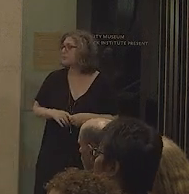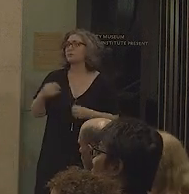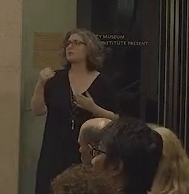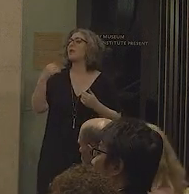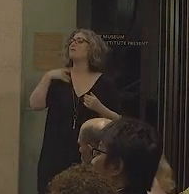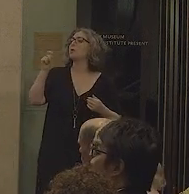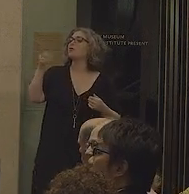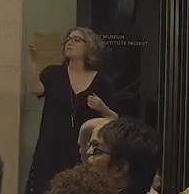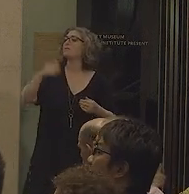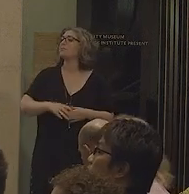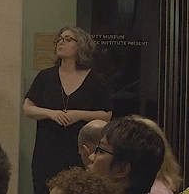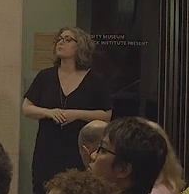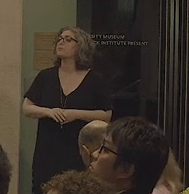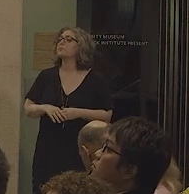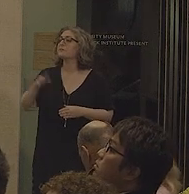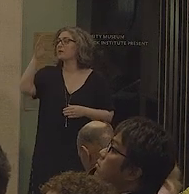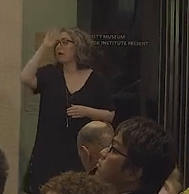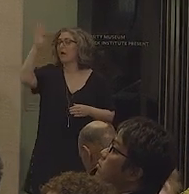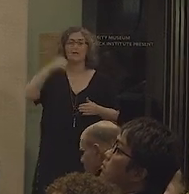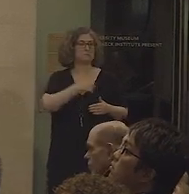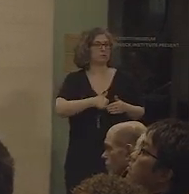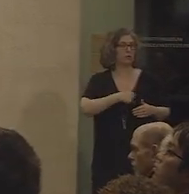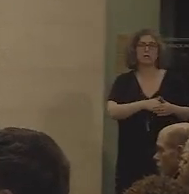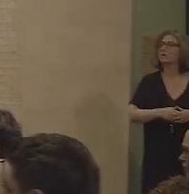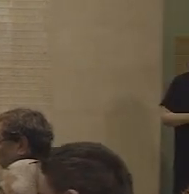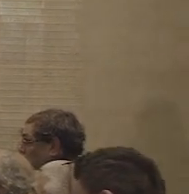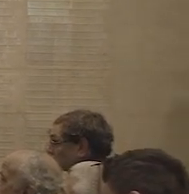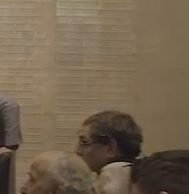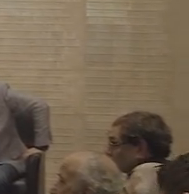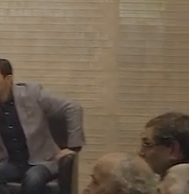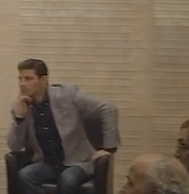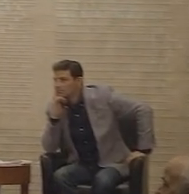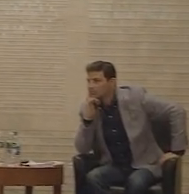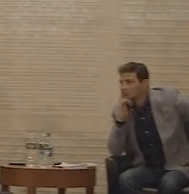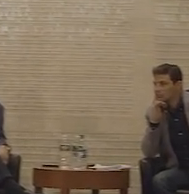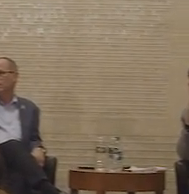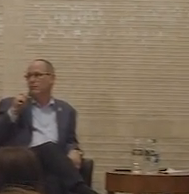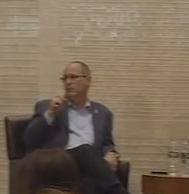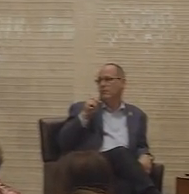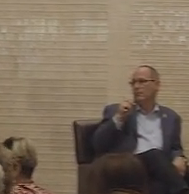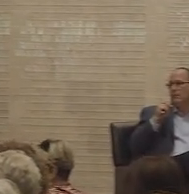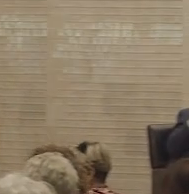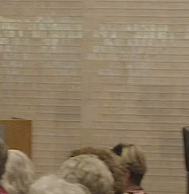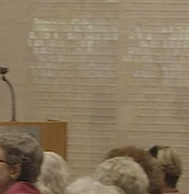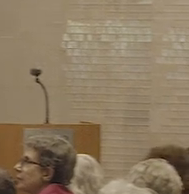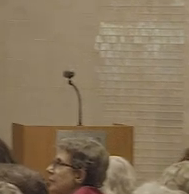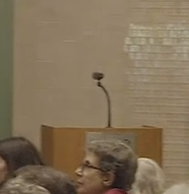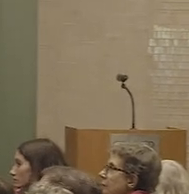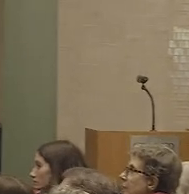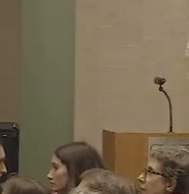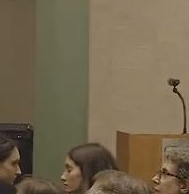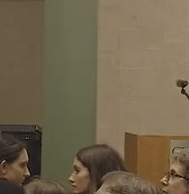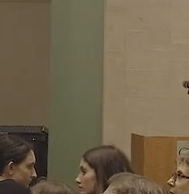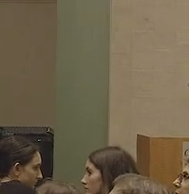We have a question back. Yeah. Hi, sorry. My question is, now you have 225 people here who all agree